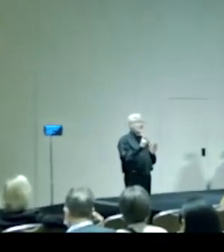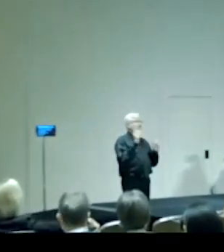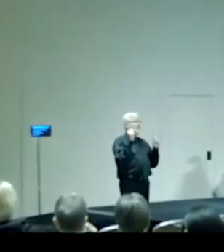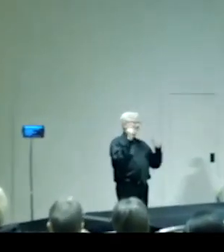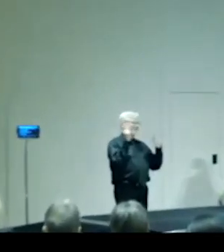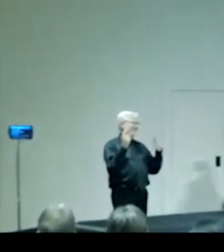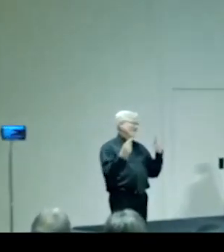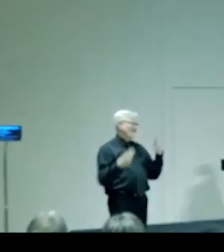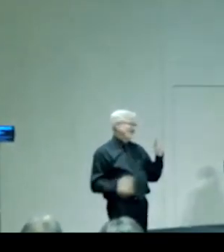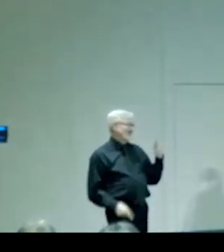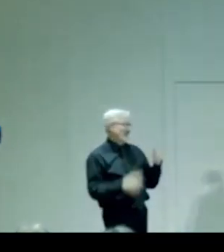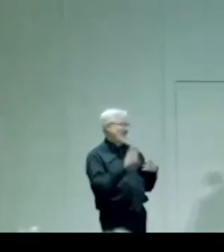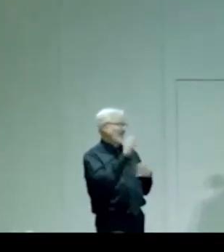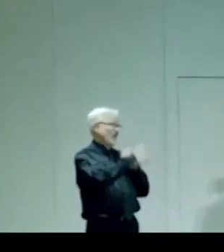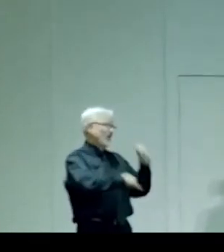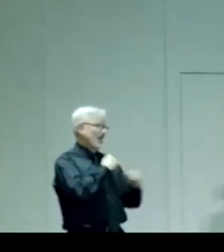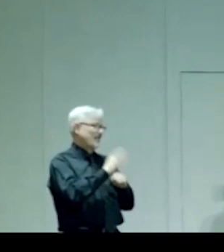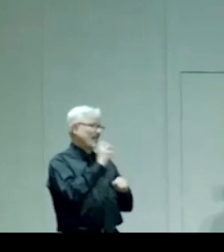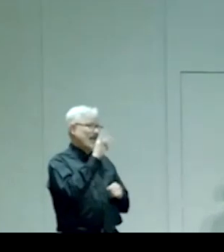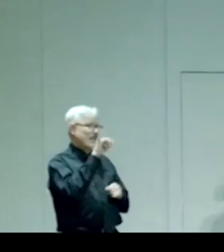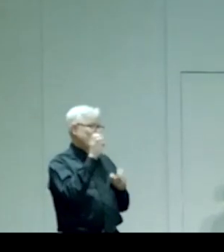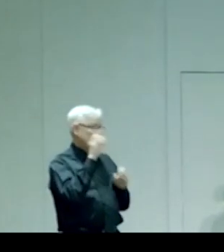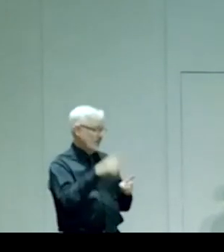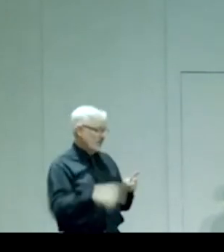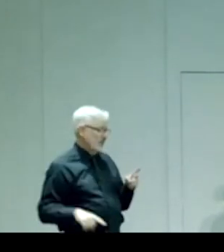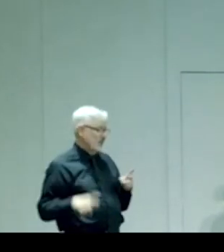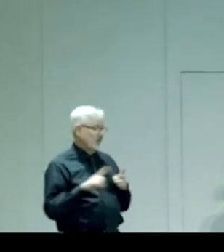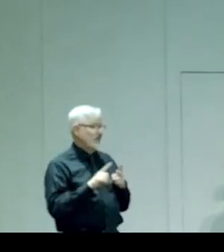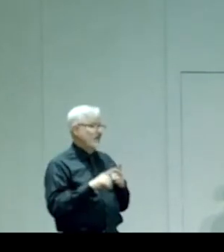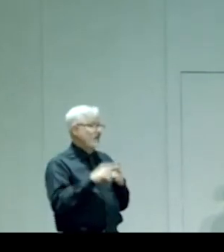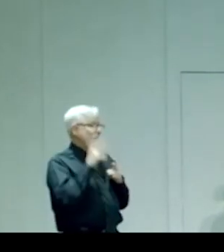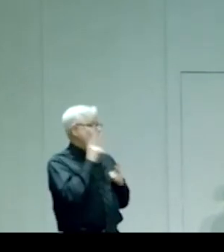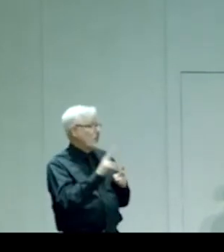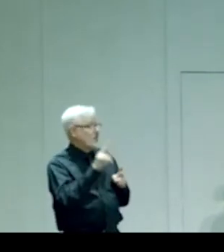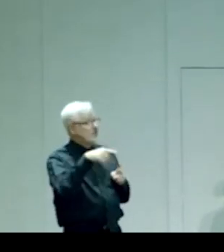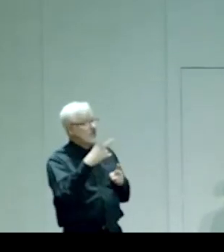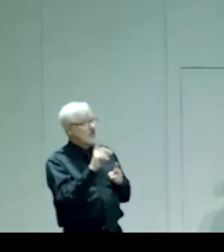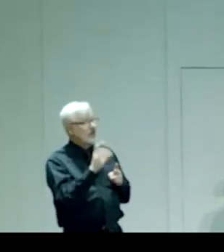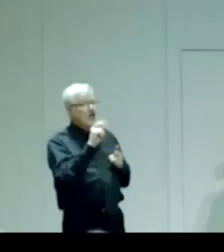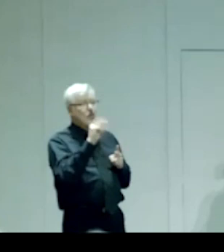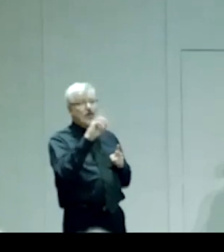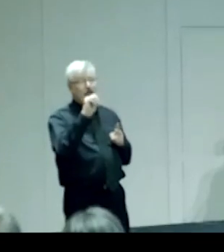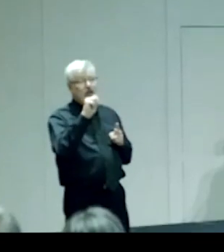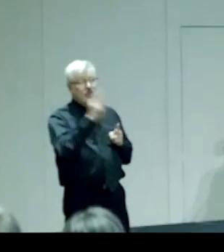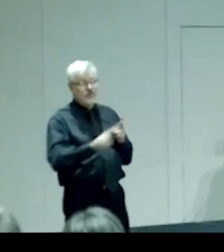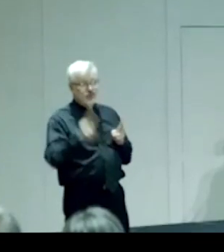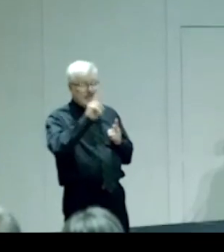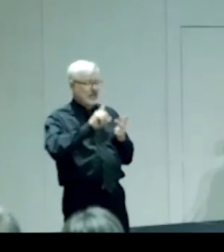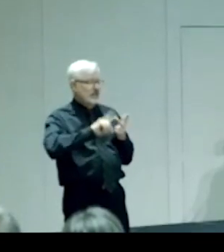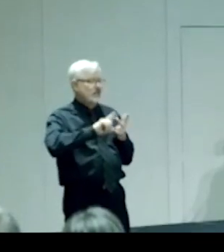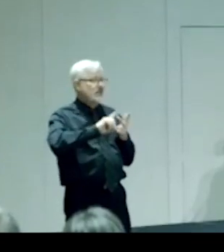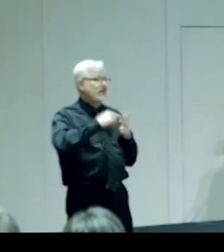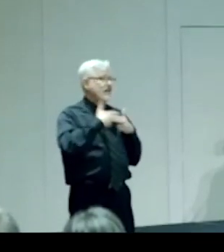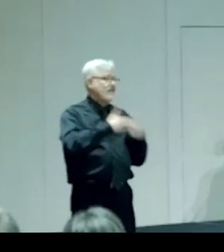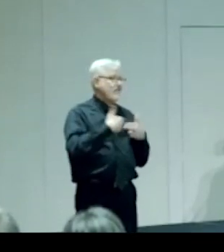recognitions include being a Fellow in the International Academy of Education, an honorary doctorate from Concordia University, and being